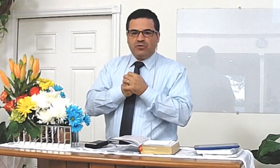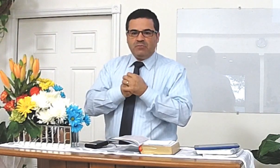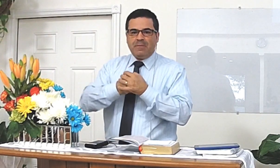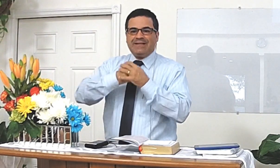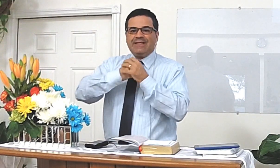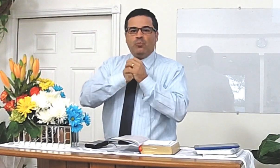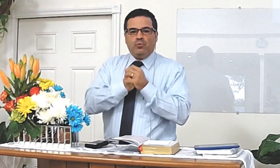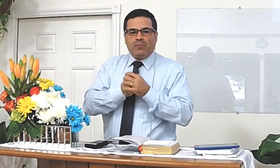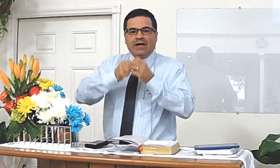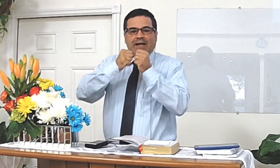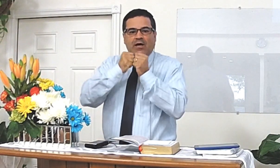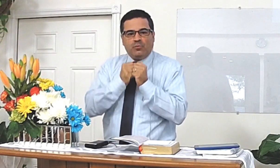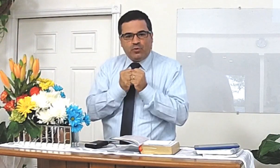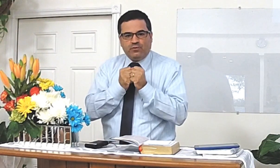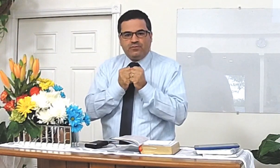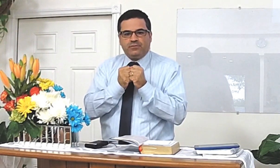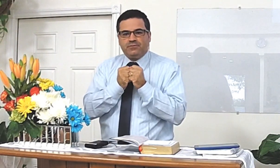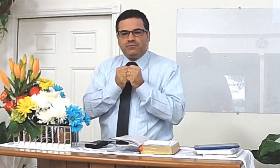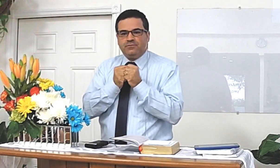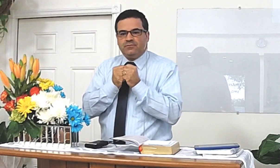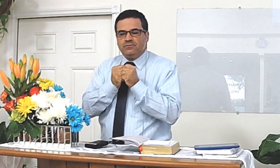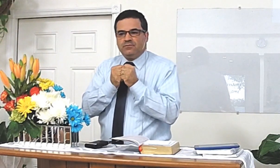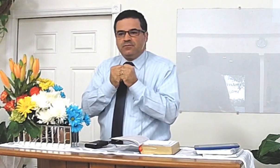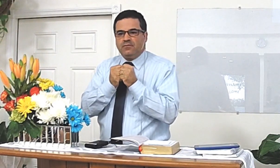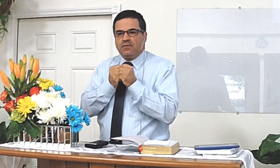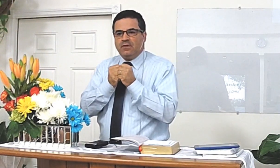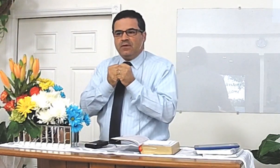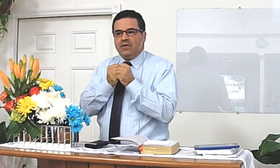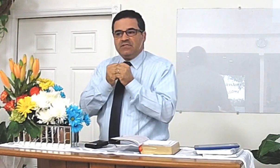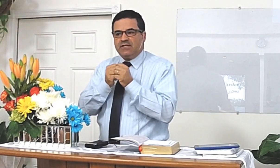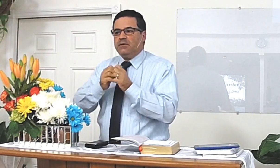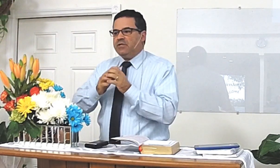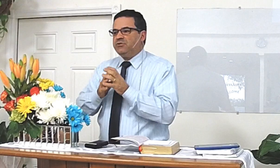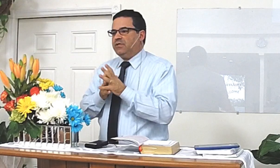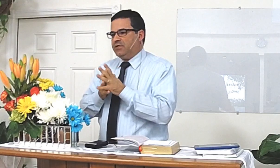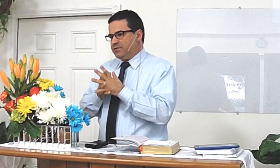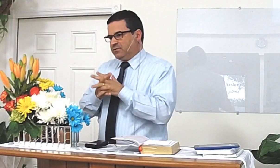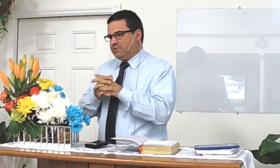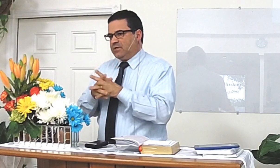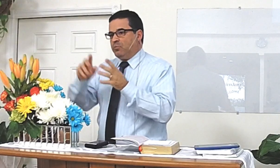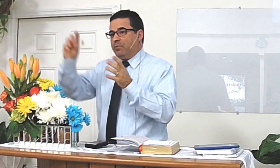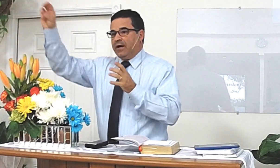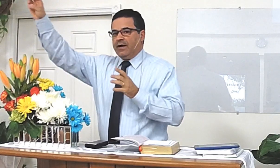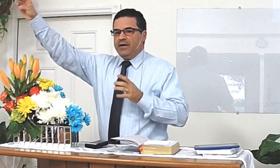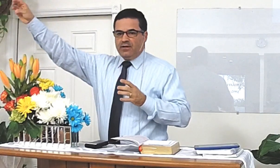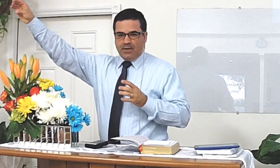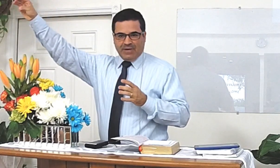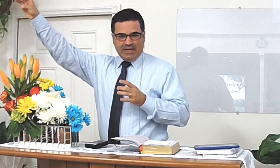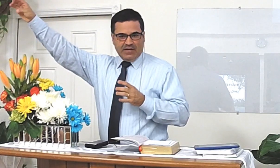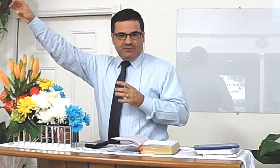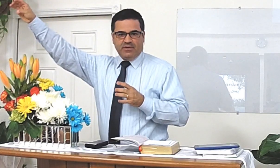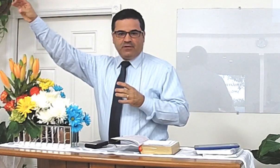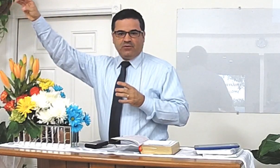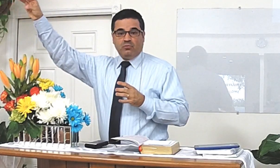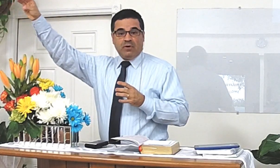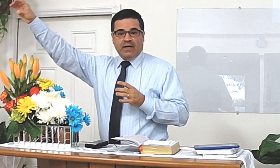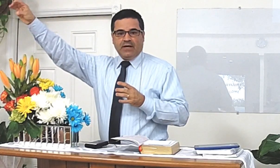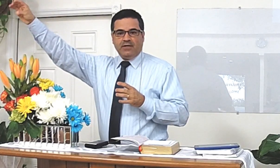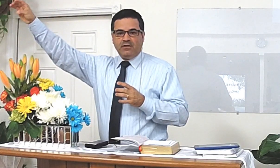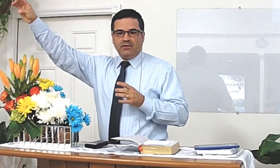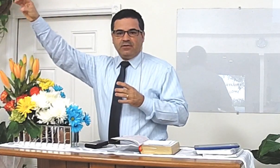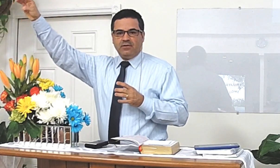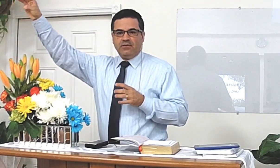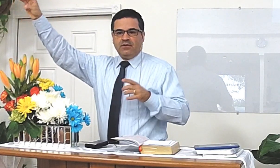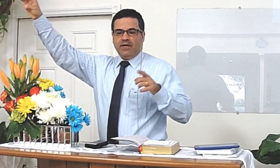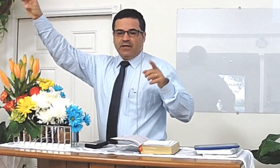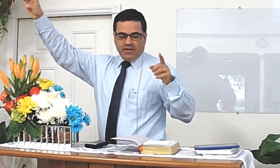order to kill the doctrine, in order to silence the people. Exactly there. So the Father,